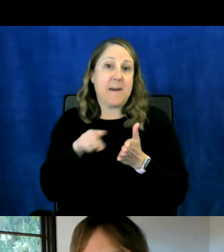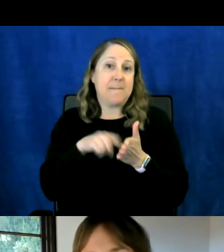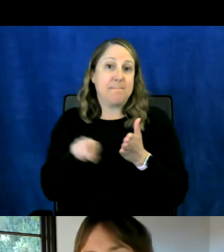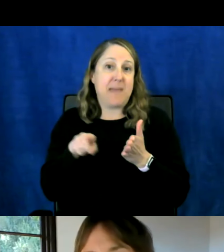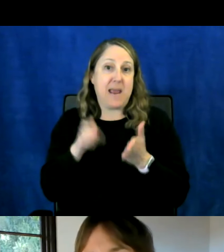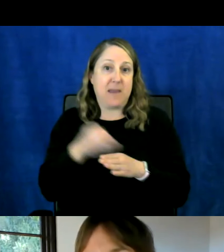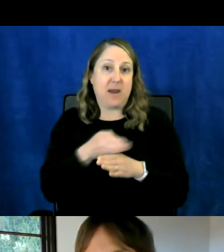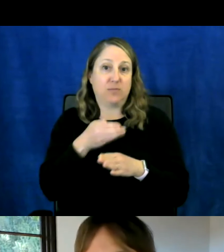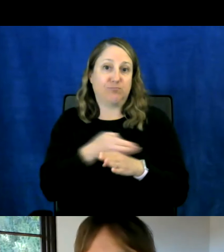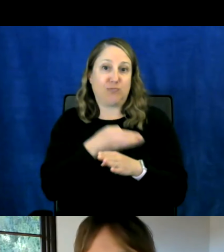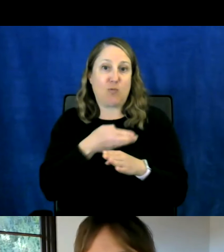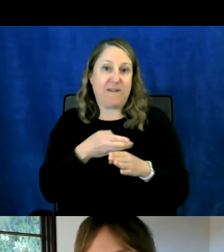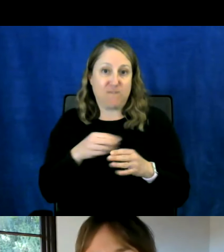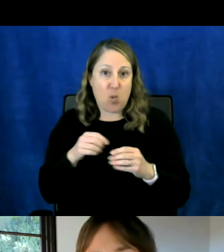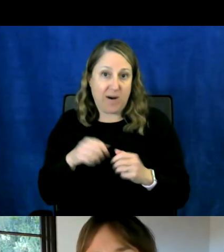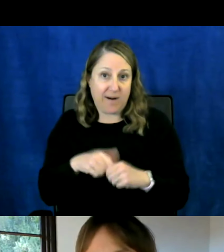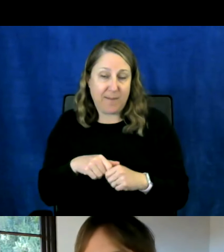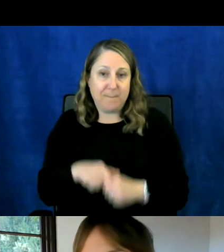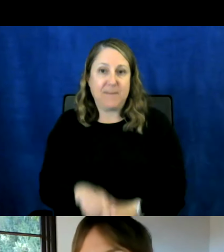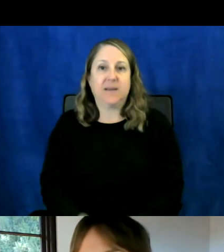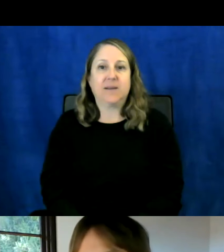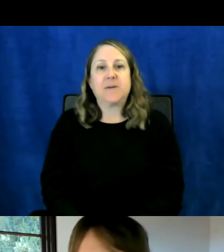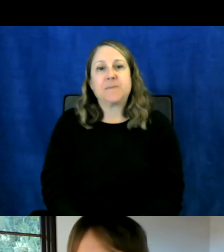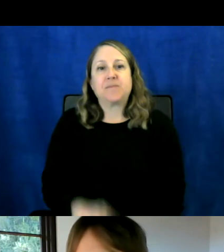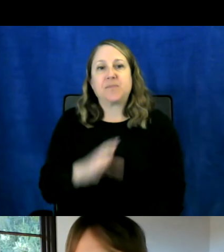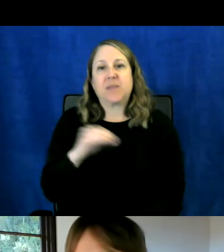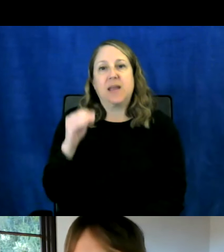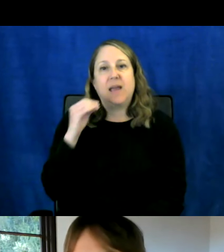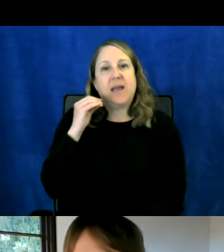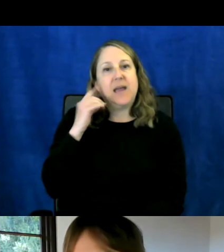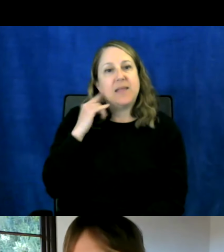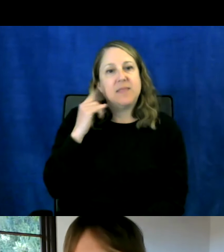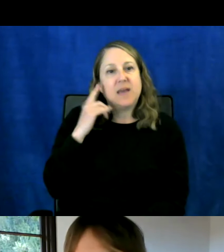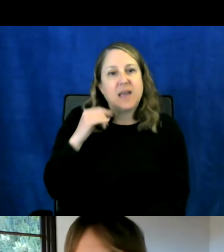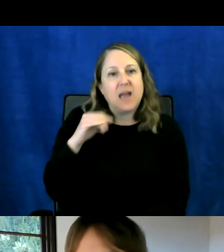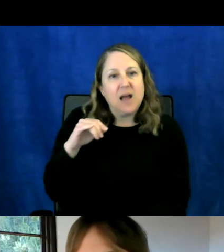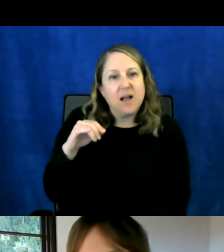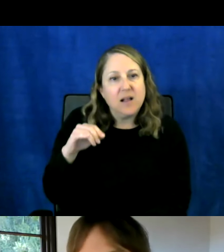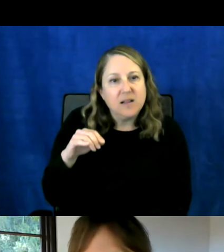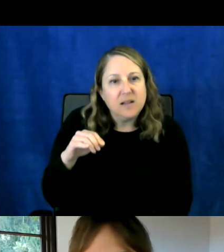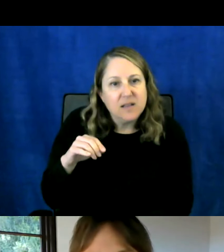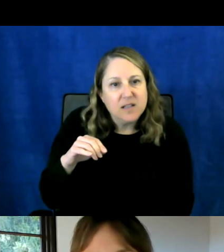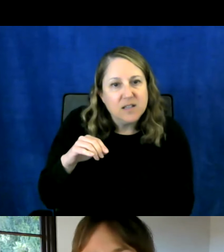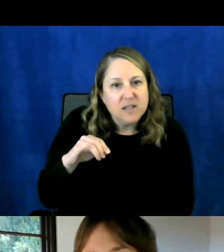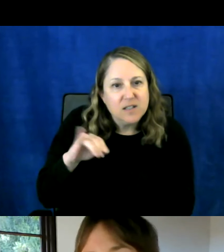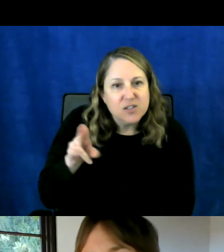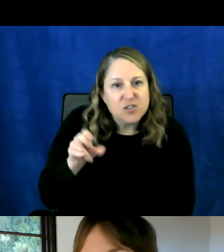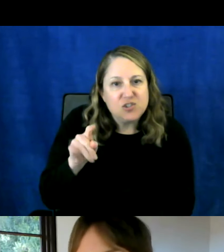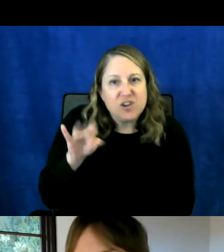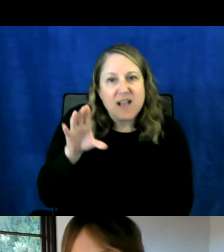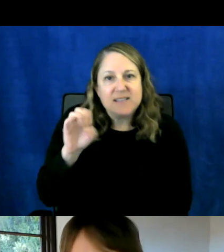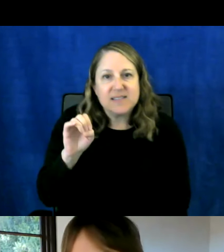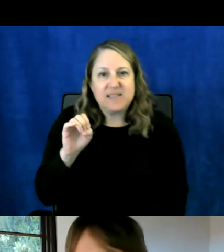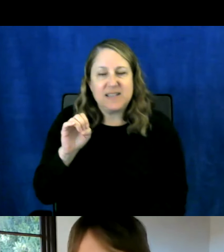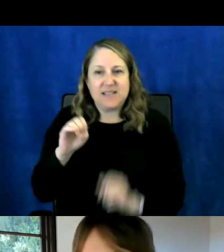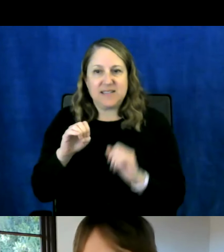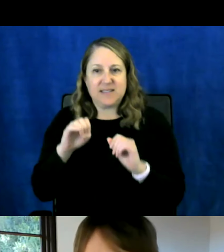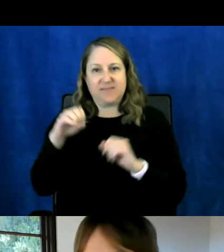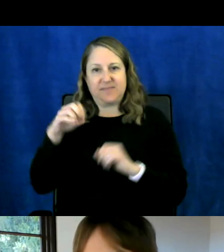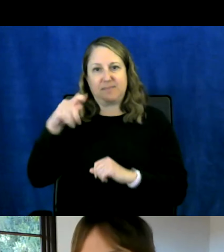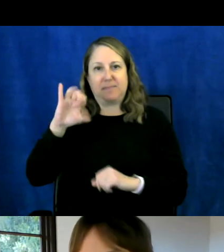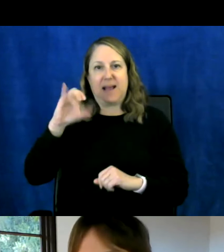opportunities within our behavioral health system in California, and the CalAIM Justice Package, which is aimed at serving people who are justice involved, especially connecting